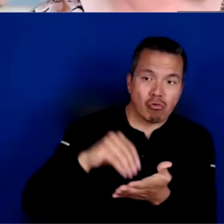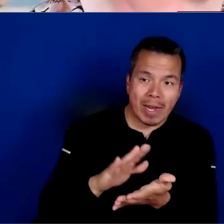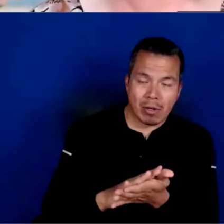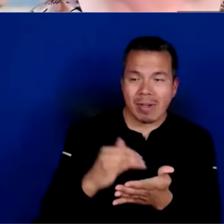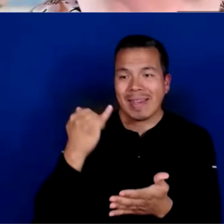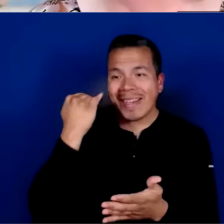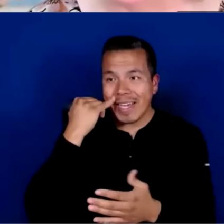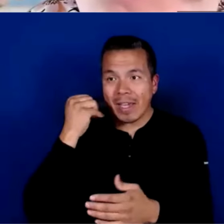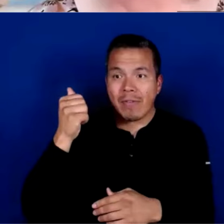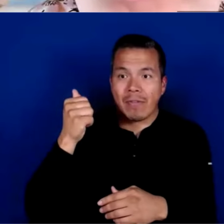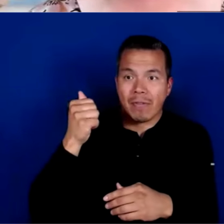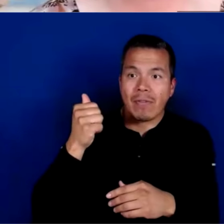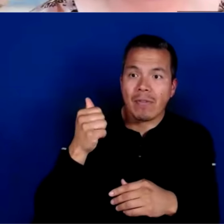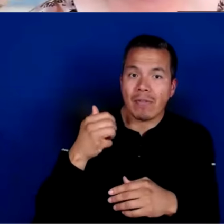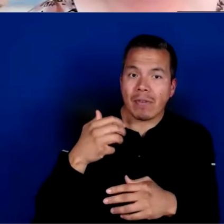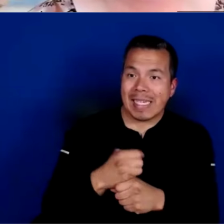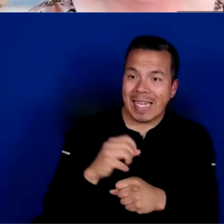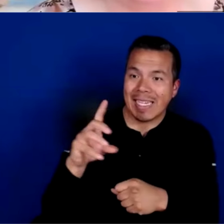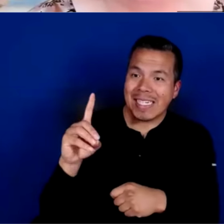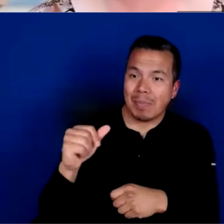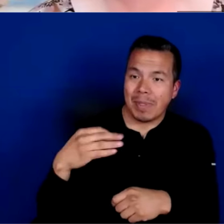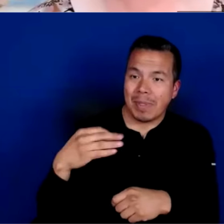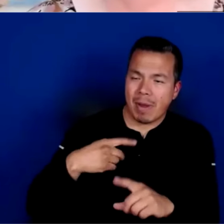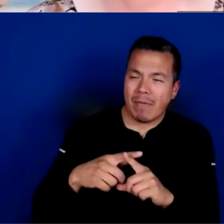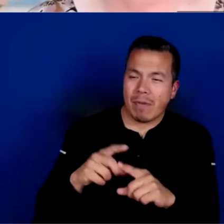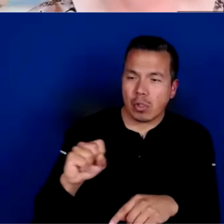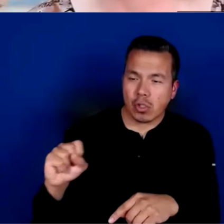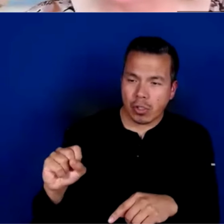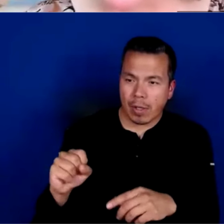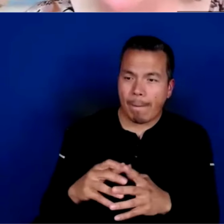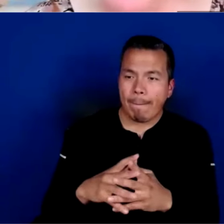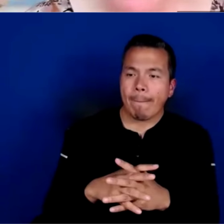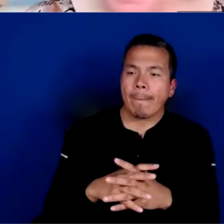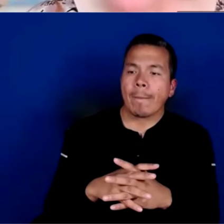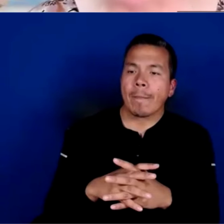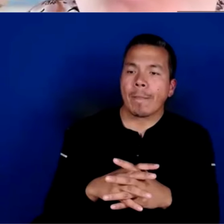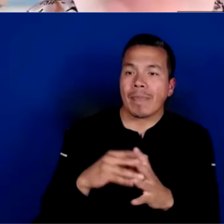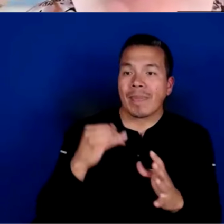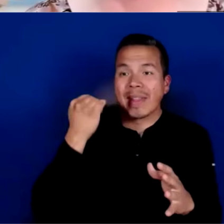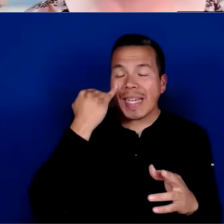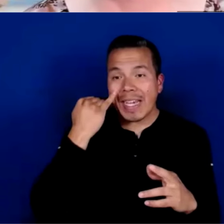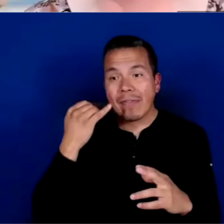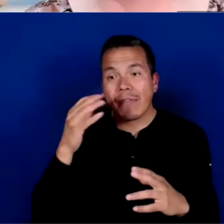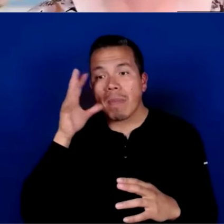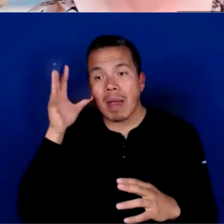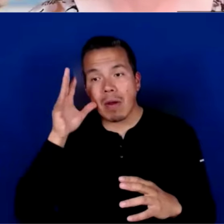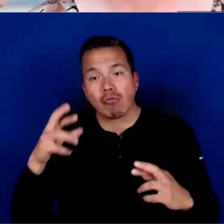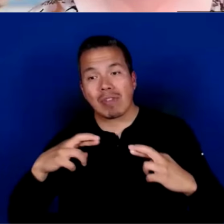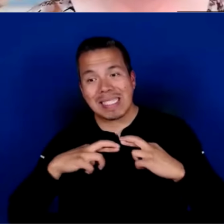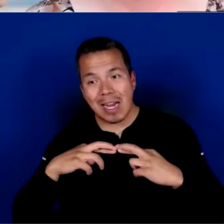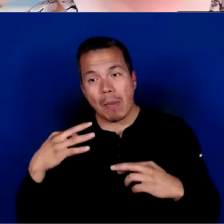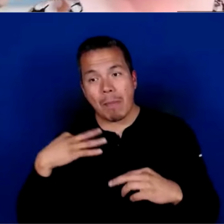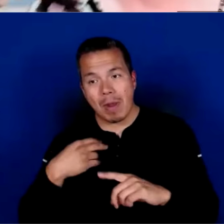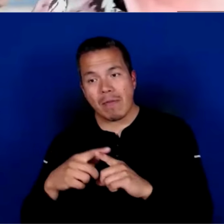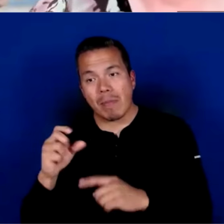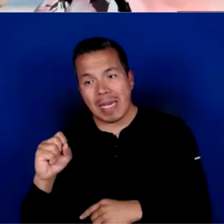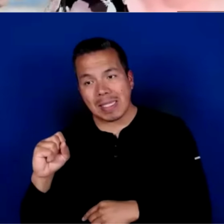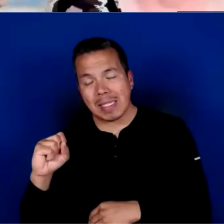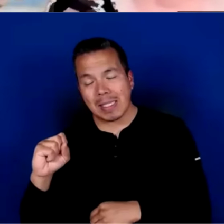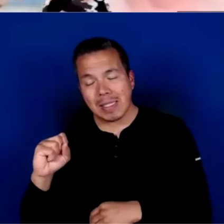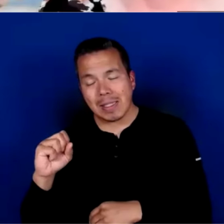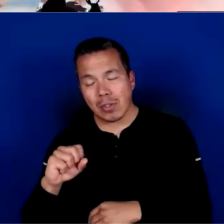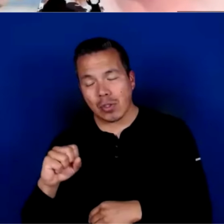themselves are getting a disability benefit from Social Security, if they're getting a retirement benefit from Social Security, or if they've